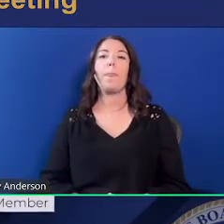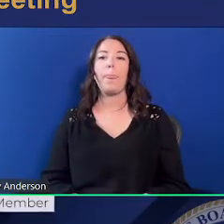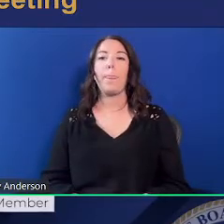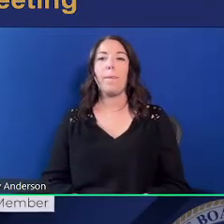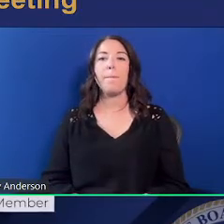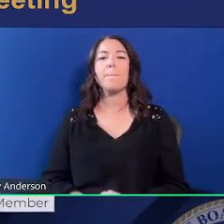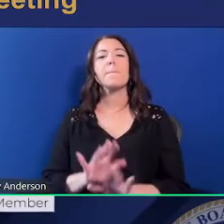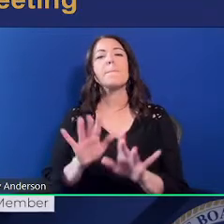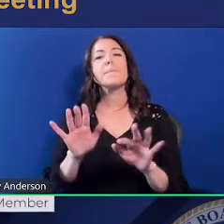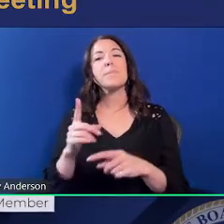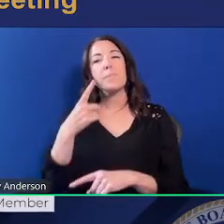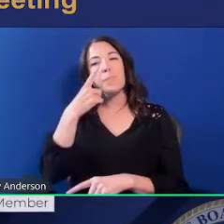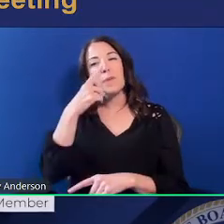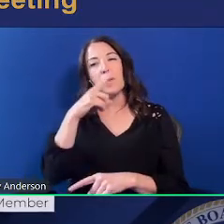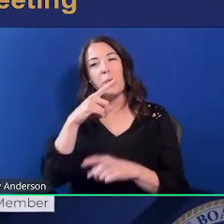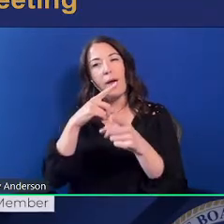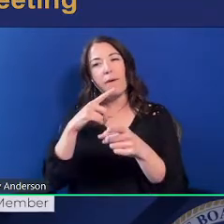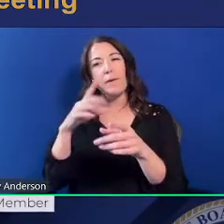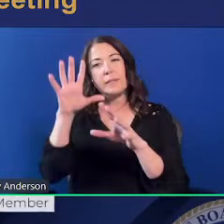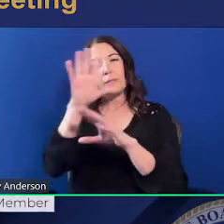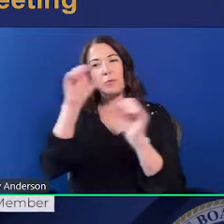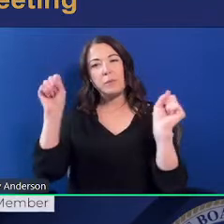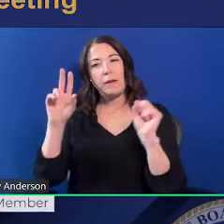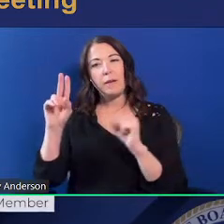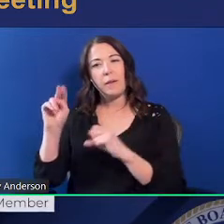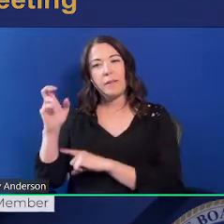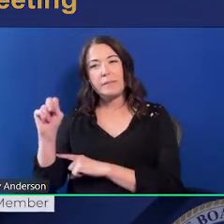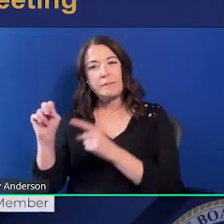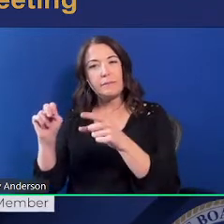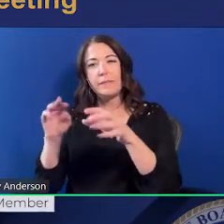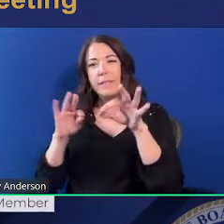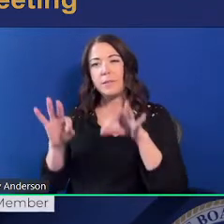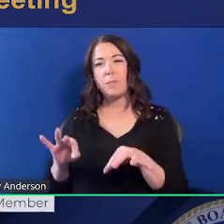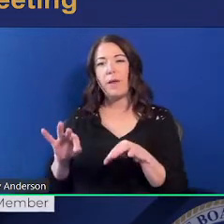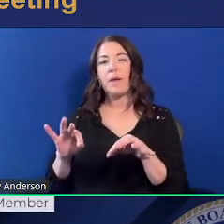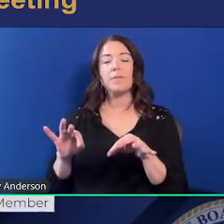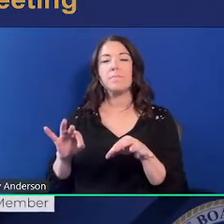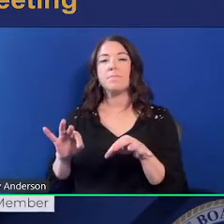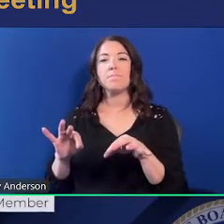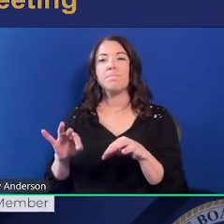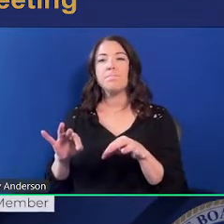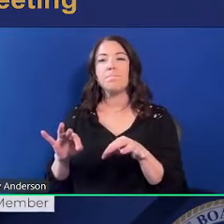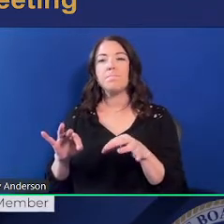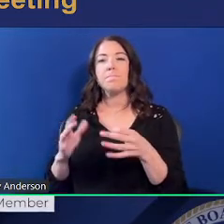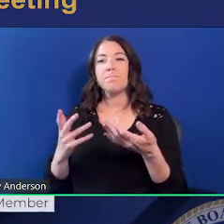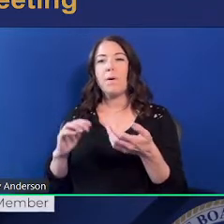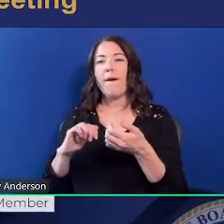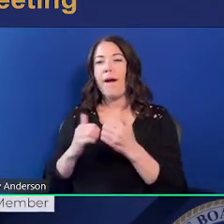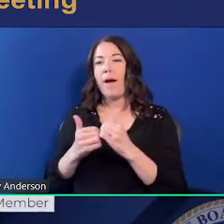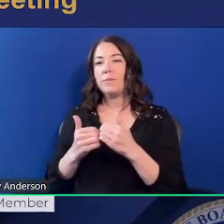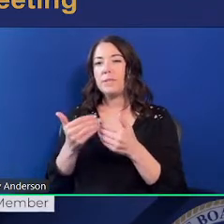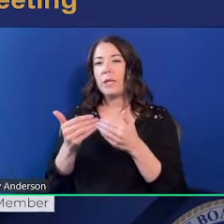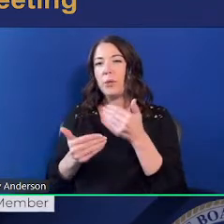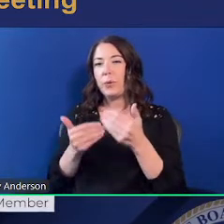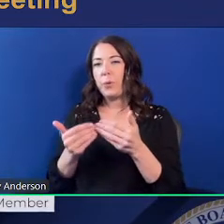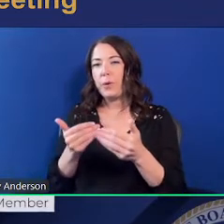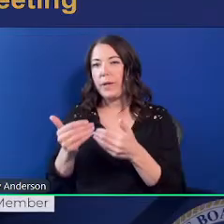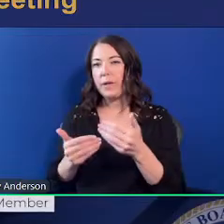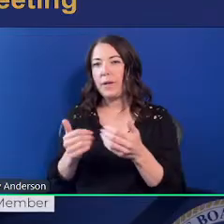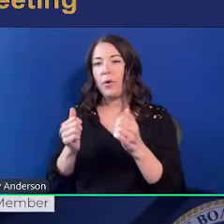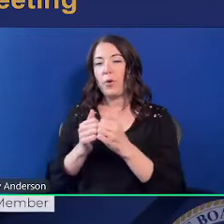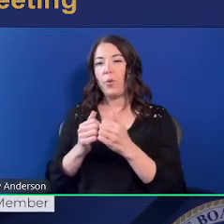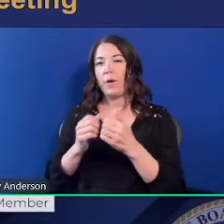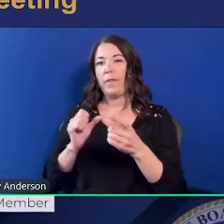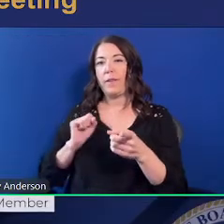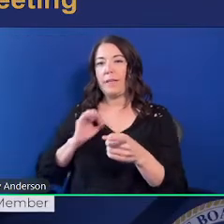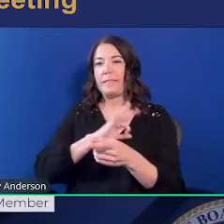can you update me, Superintendent Nelson, on where we're at with changes to staff increases?